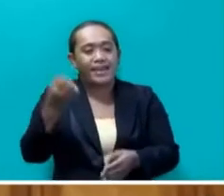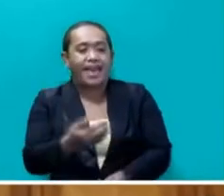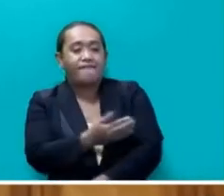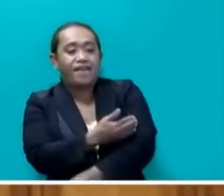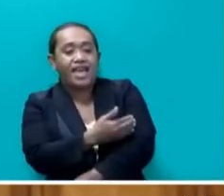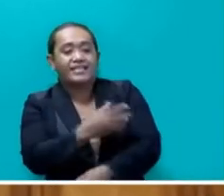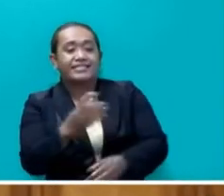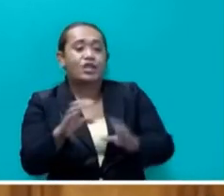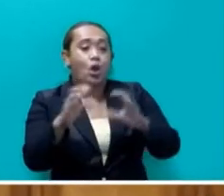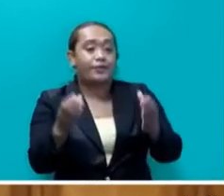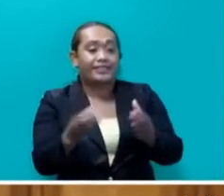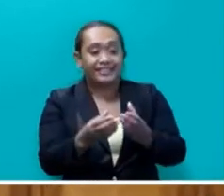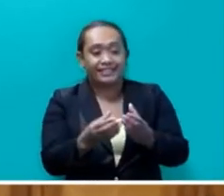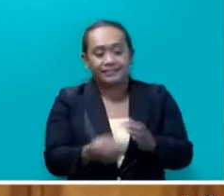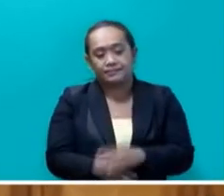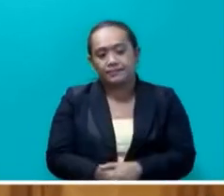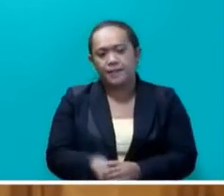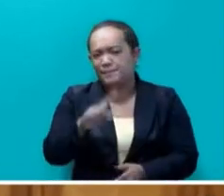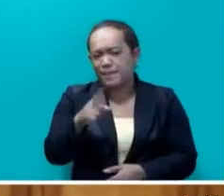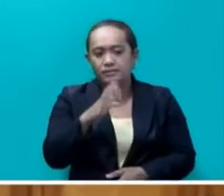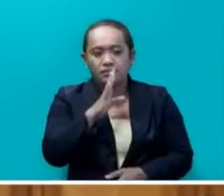it is sad, Honorable Speaker,